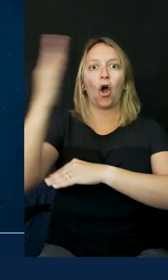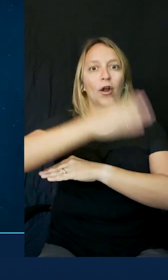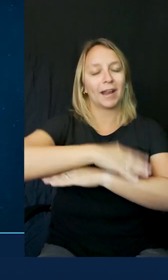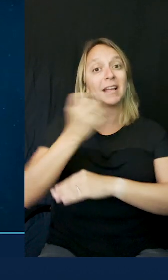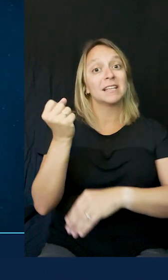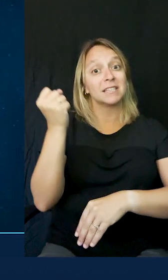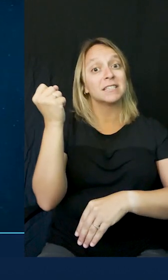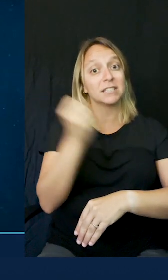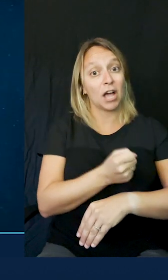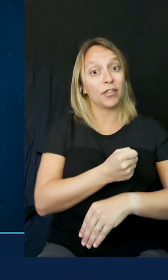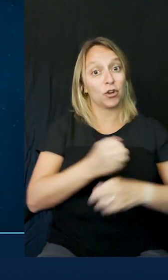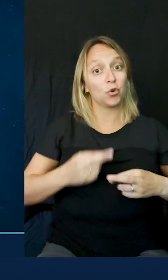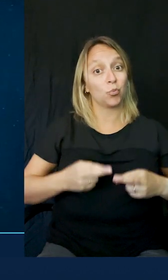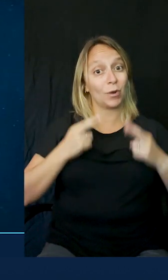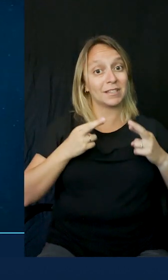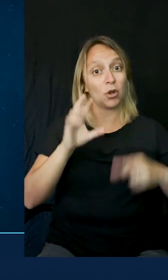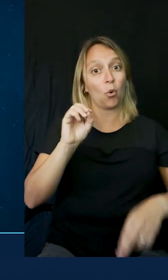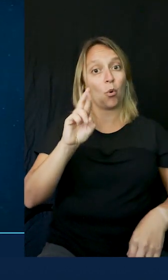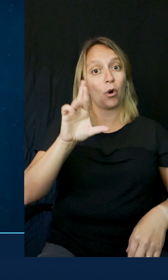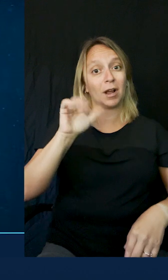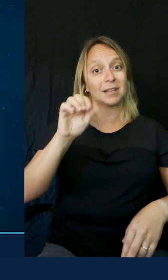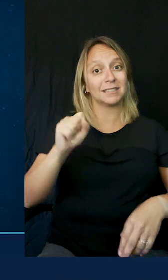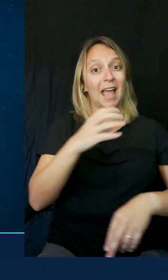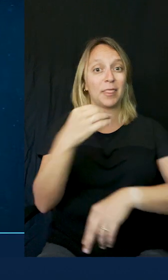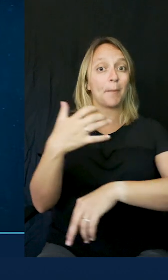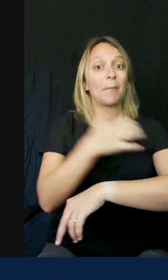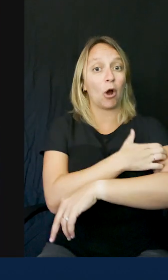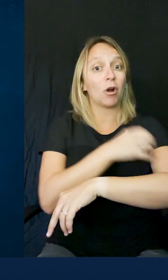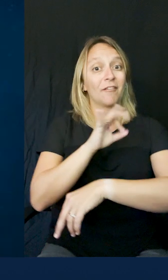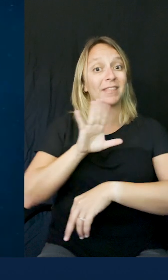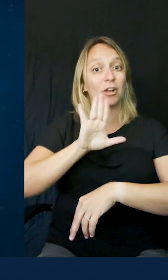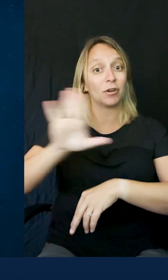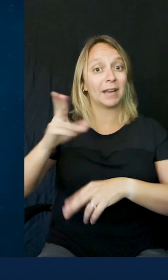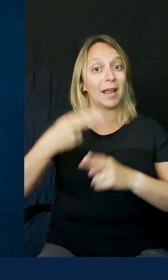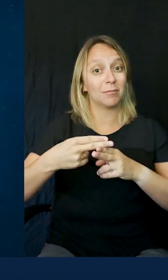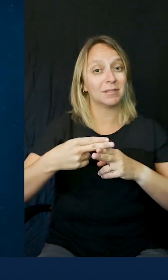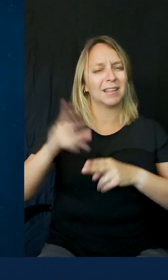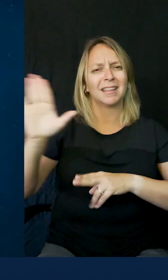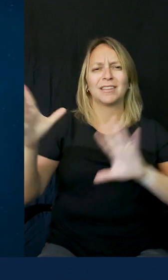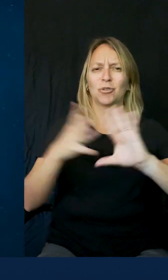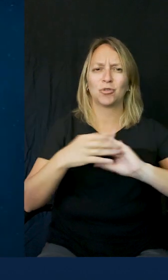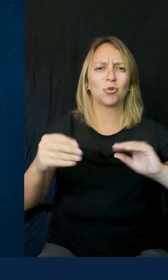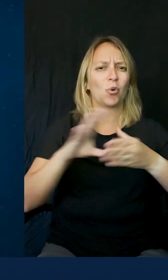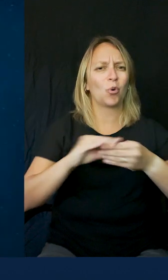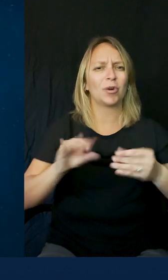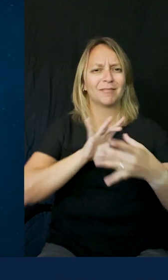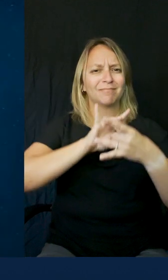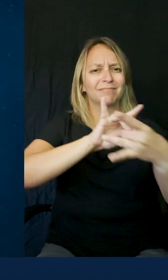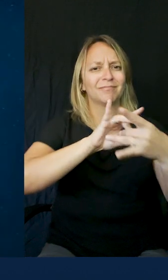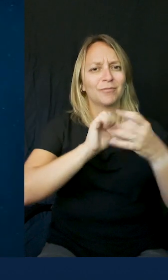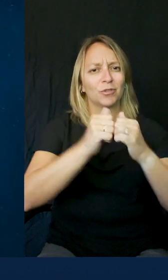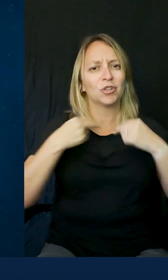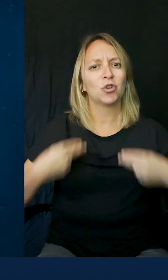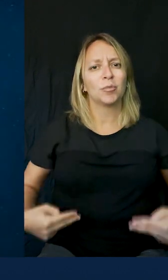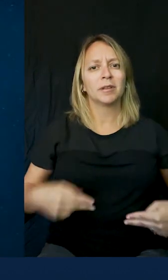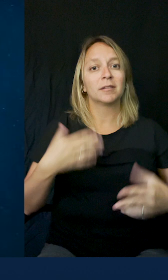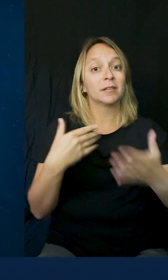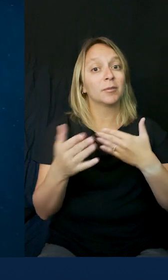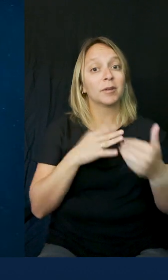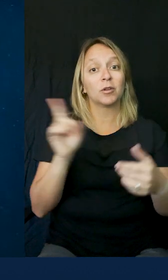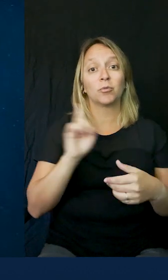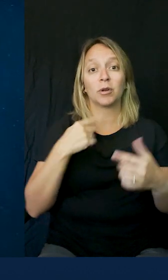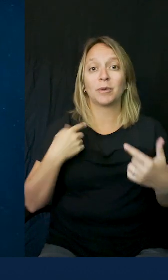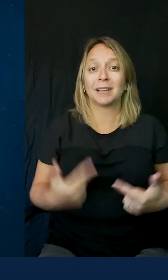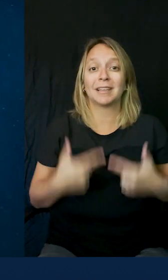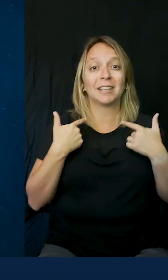Their story is one that is important to all of us. It's connected to all of us. Wherever we live, all ecosystems